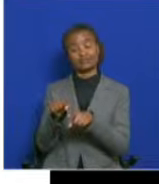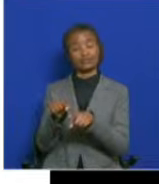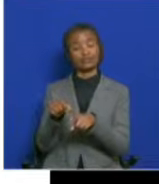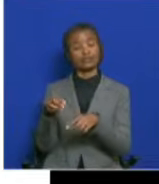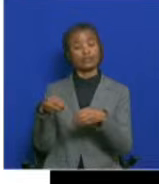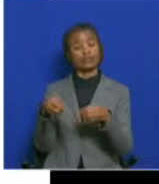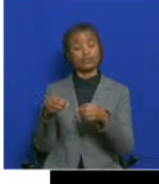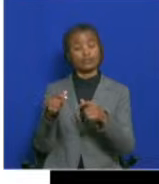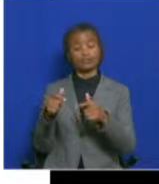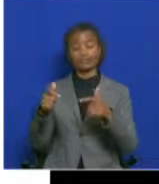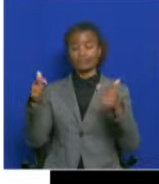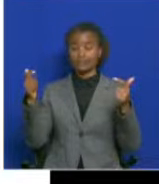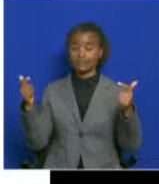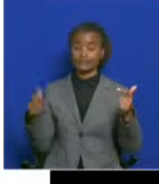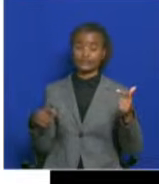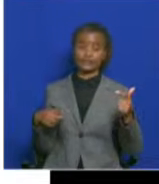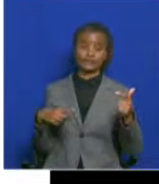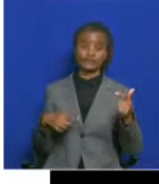corruption.